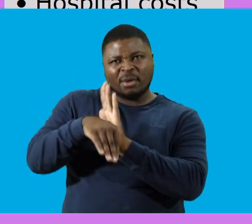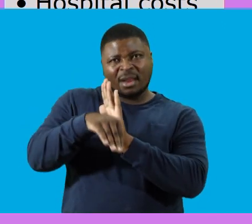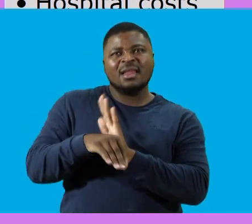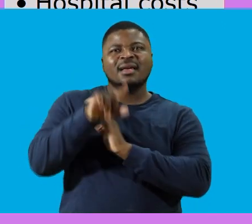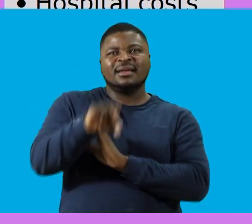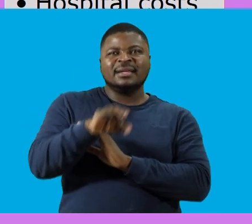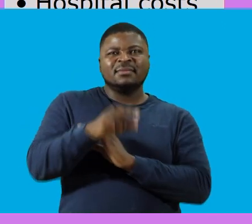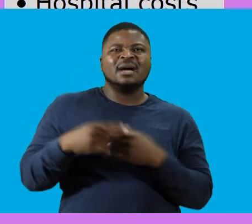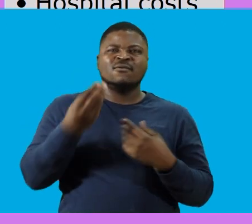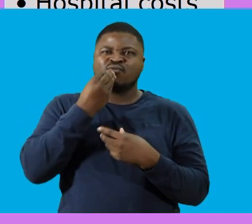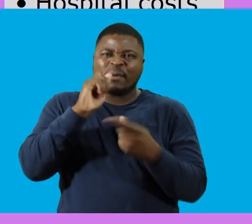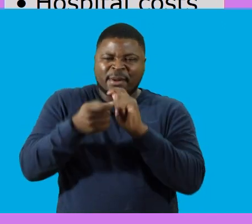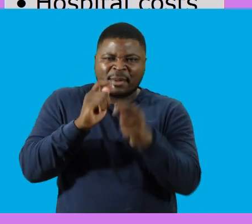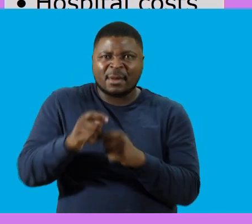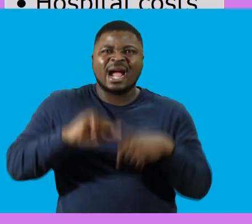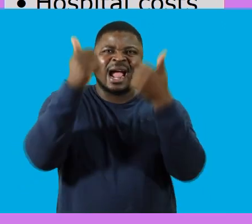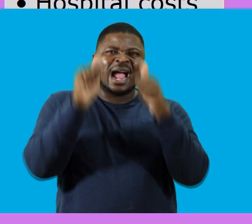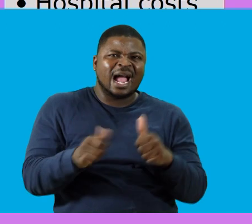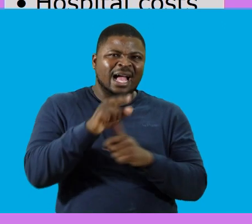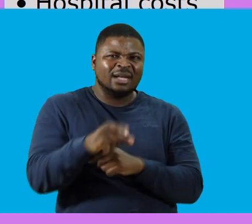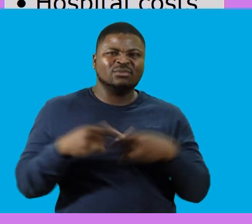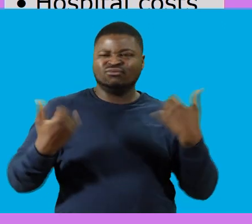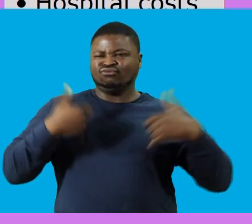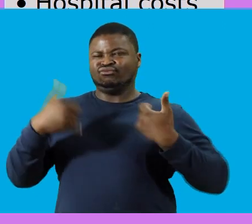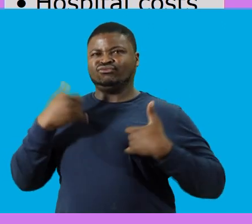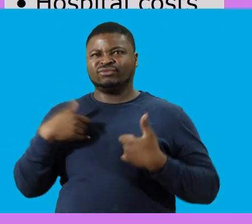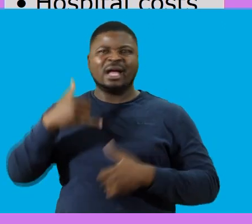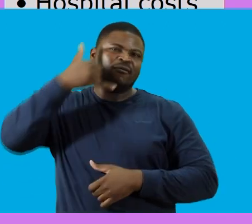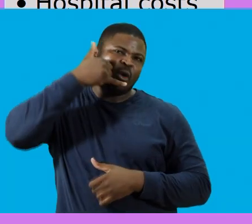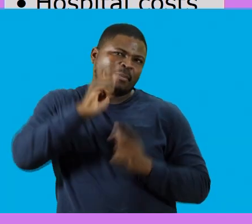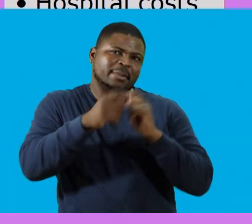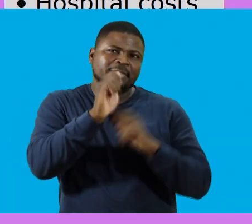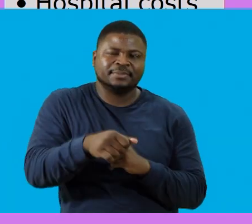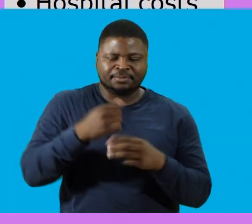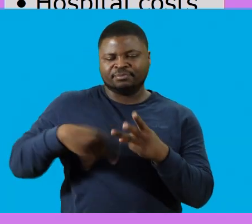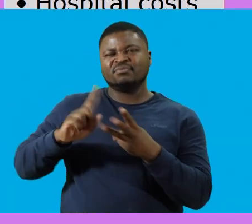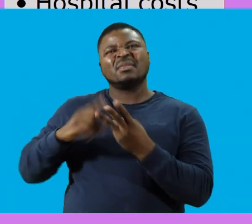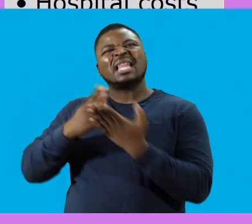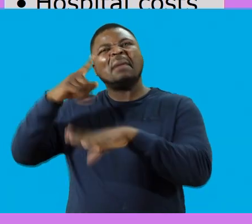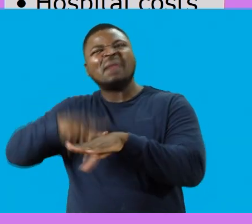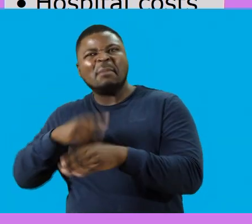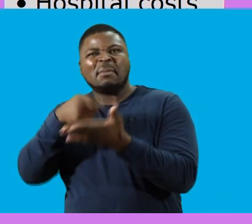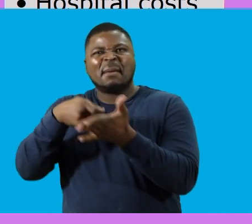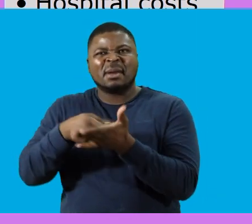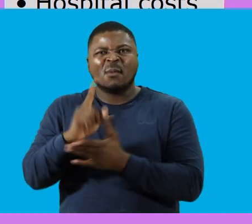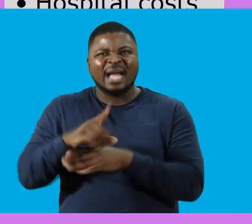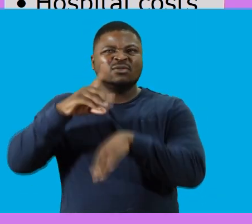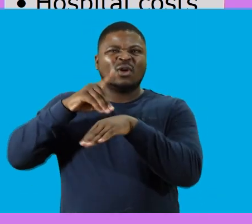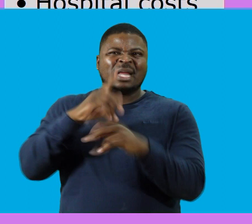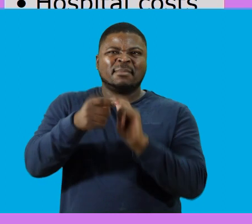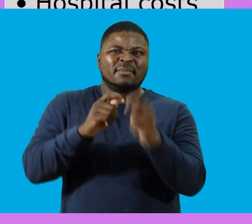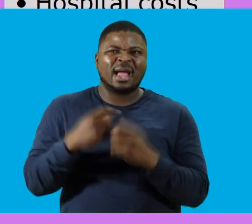groceries, accounts, entertainment and telephones. Occasional will be a doctor's bill,